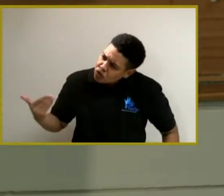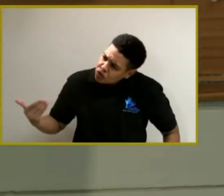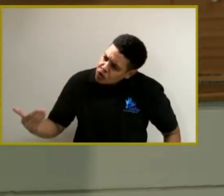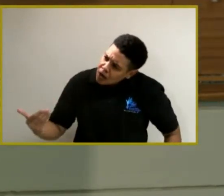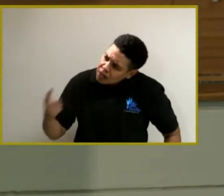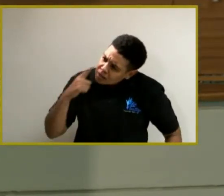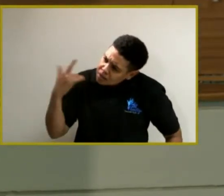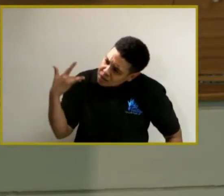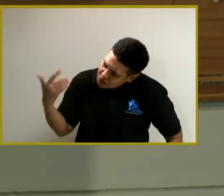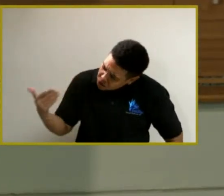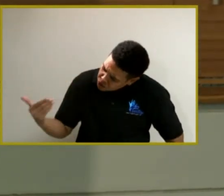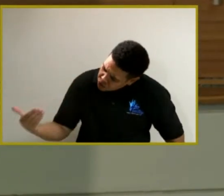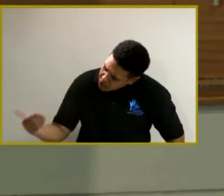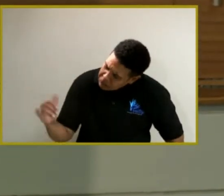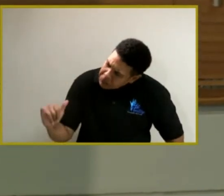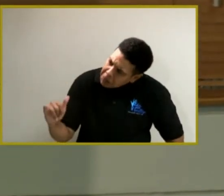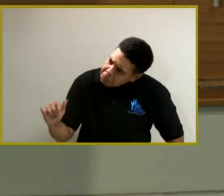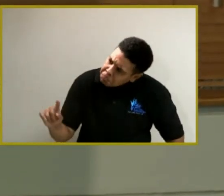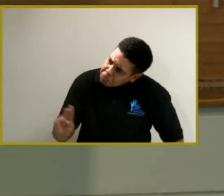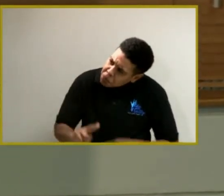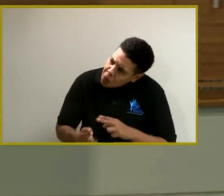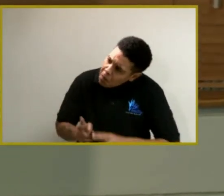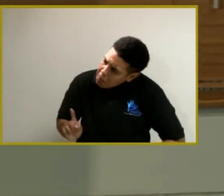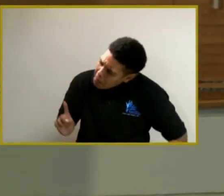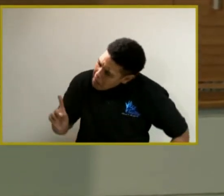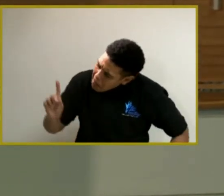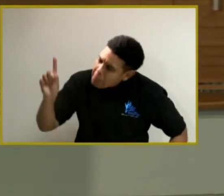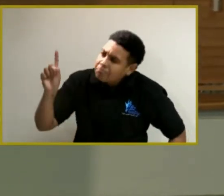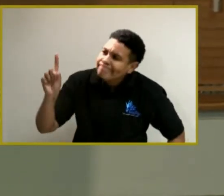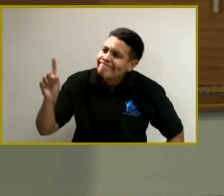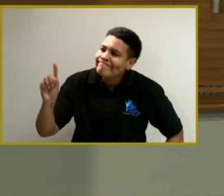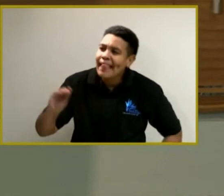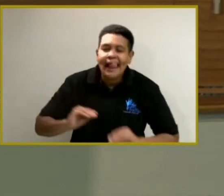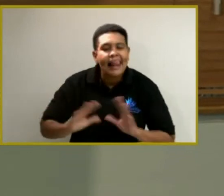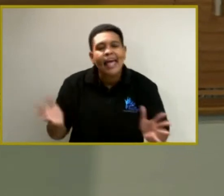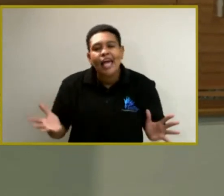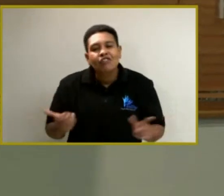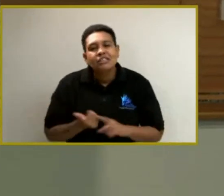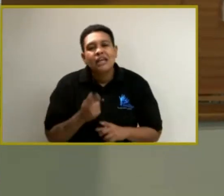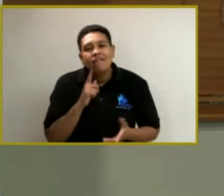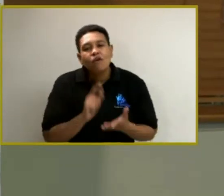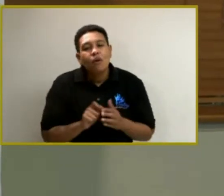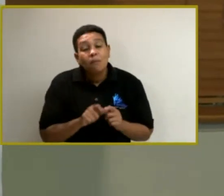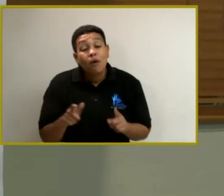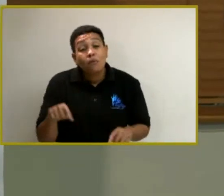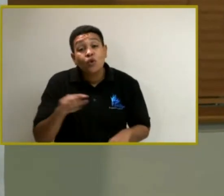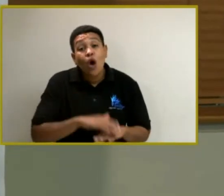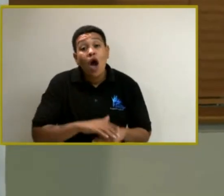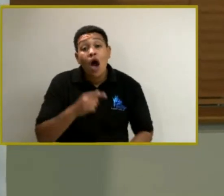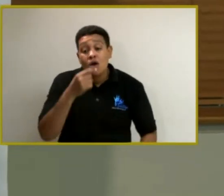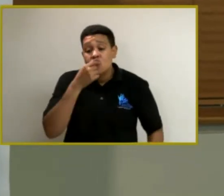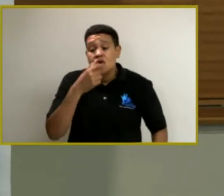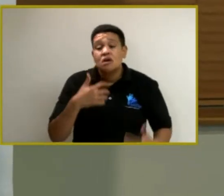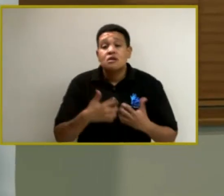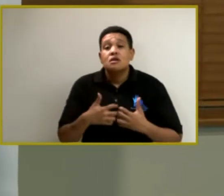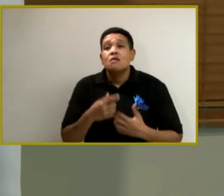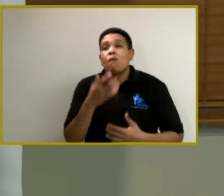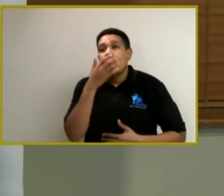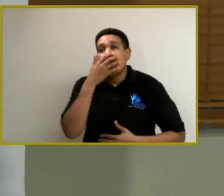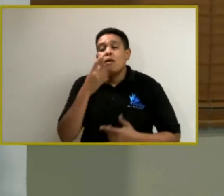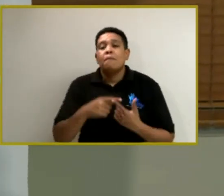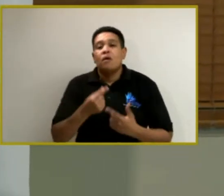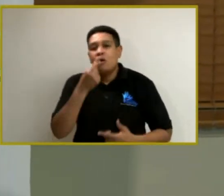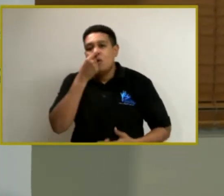trends in terms of those numbers going up. We have also published those that are on mechanical ventilation and high-flow